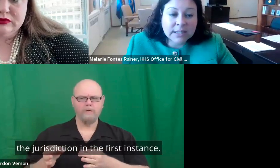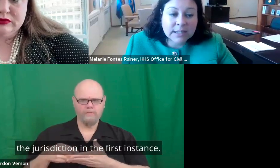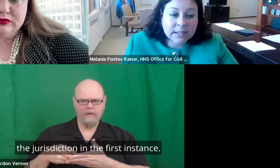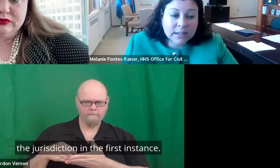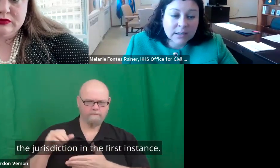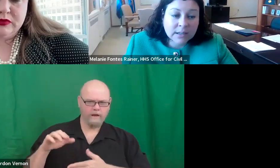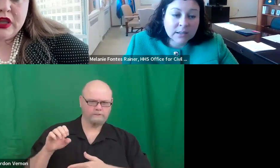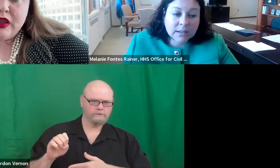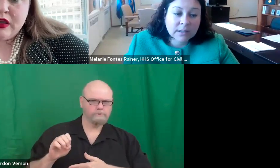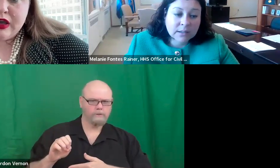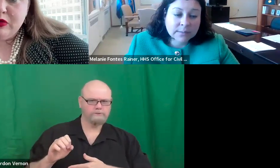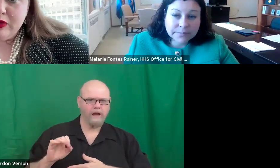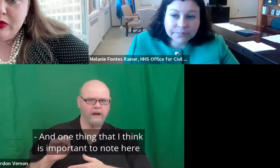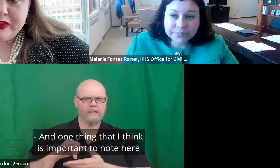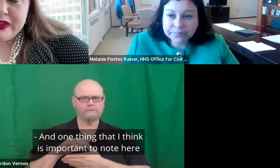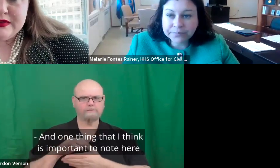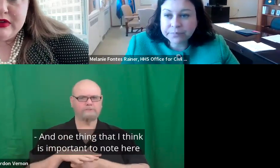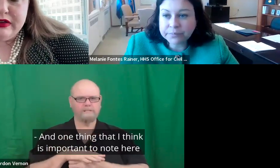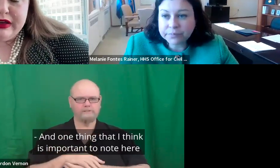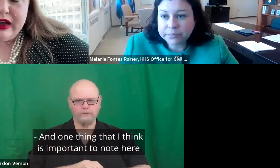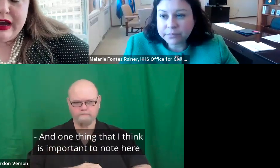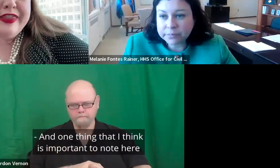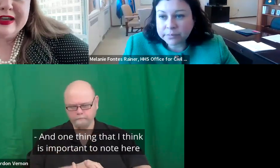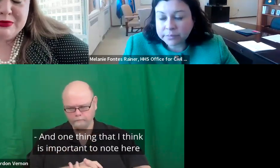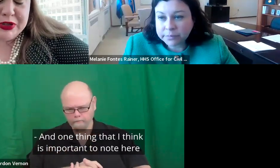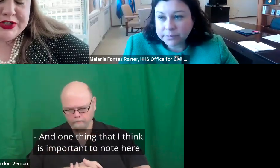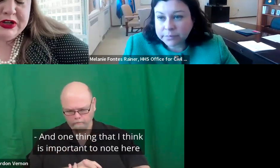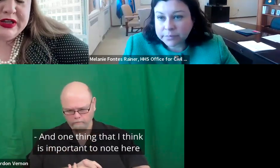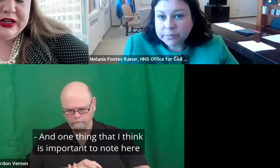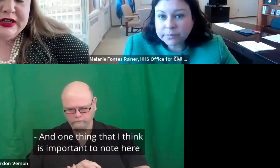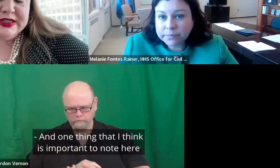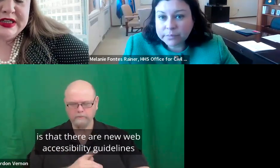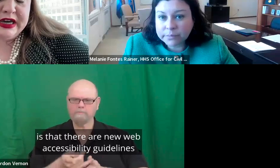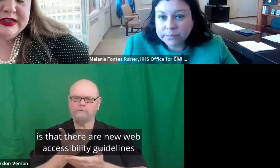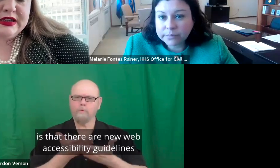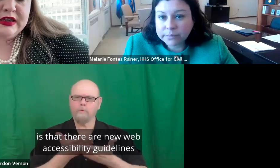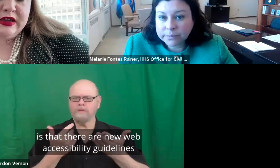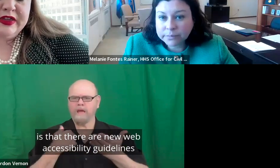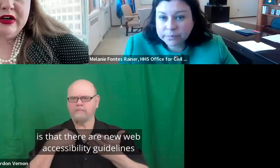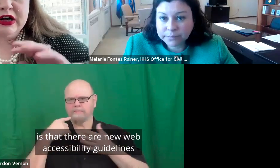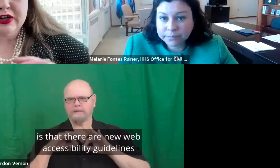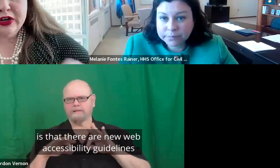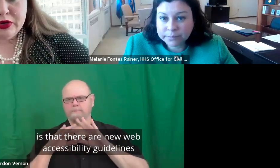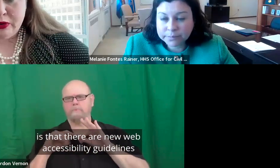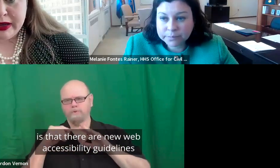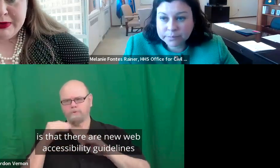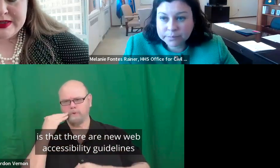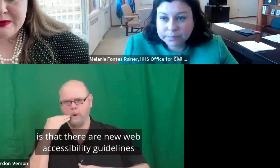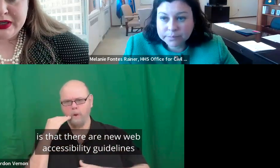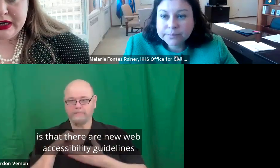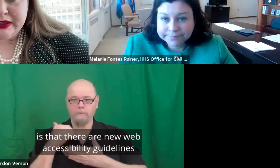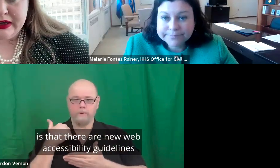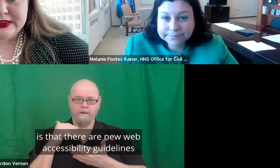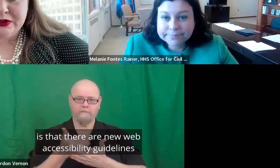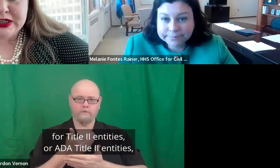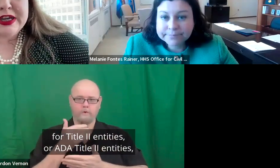first instance. And one thing that I think is important to note here is that there are new web